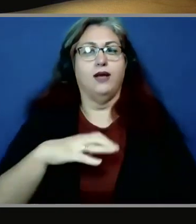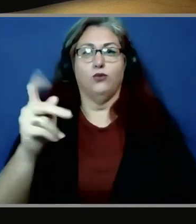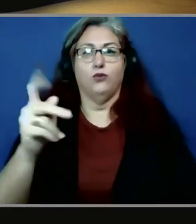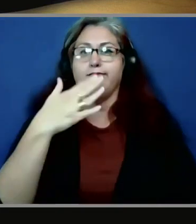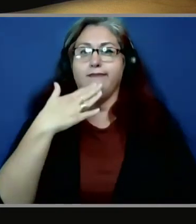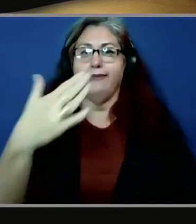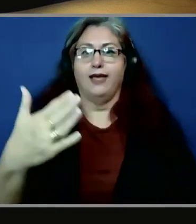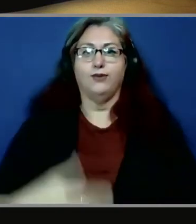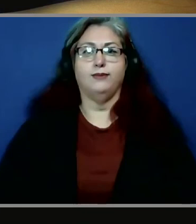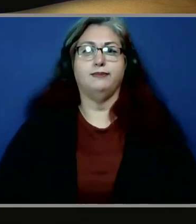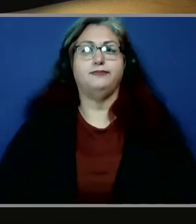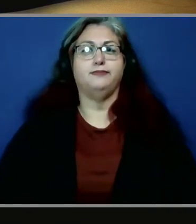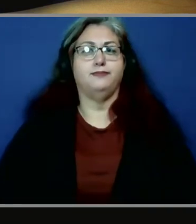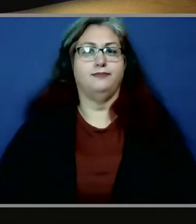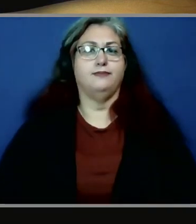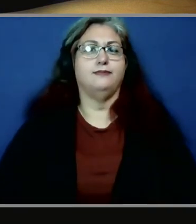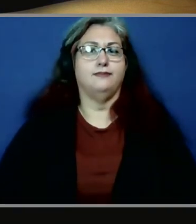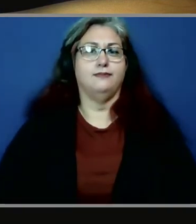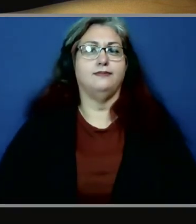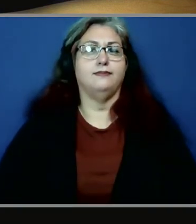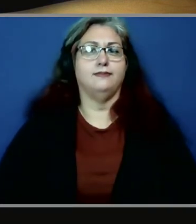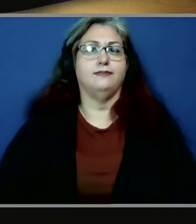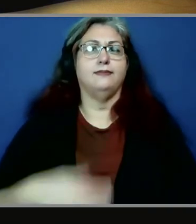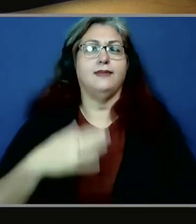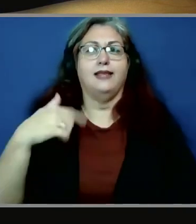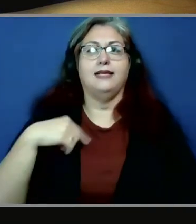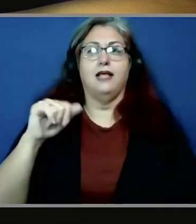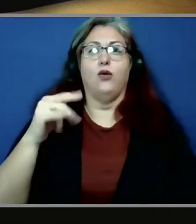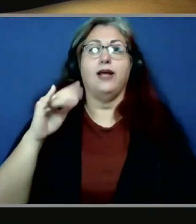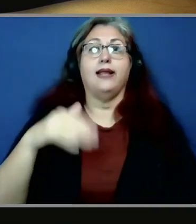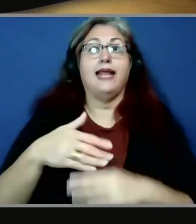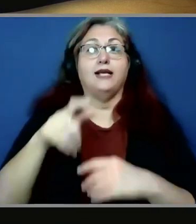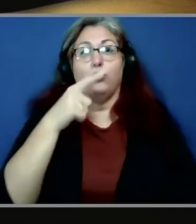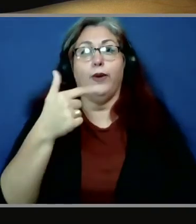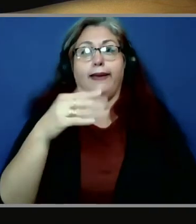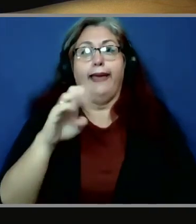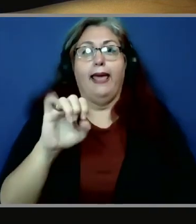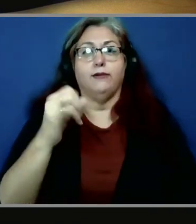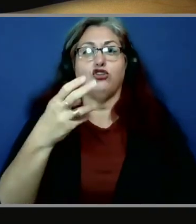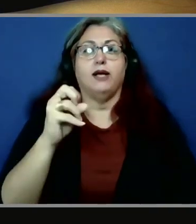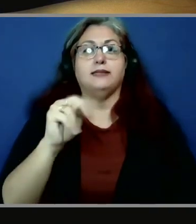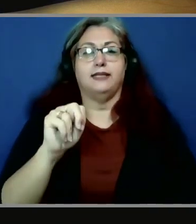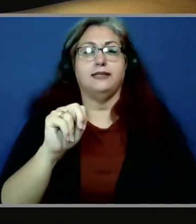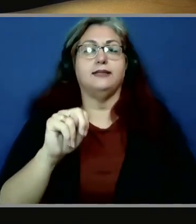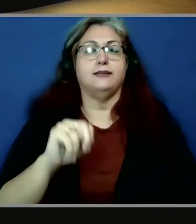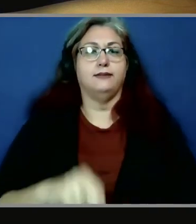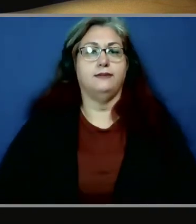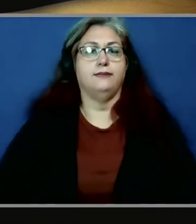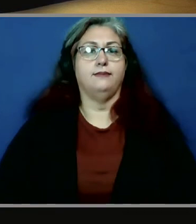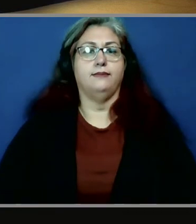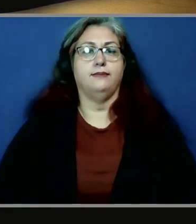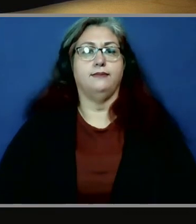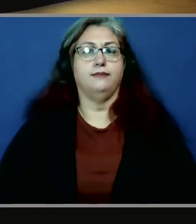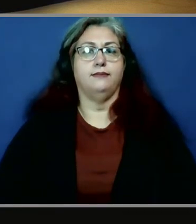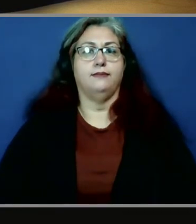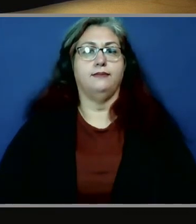Mahalo. Mahalo. This is Alohilani. Next, it's Gabe Johnson.